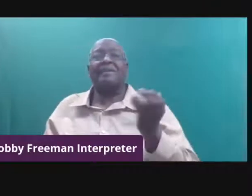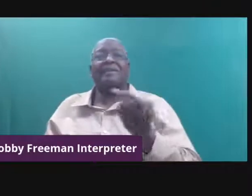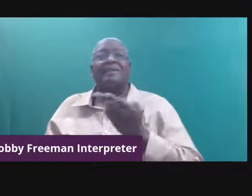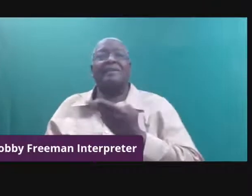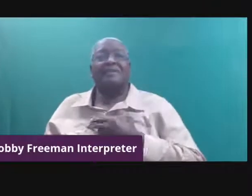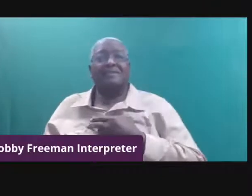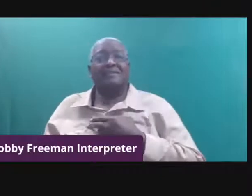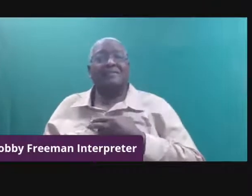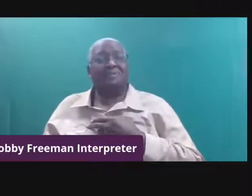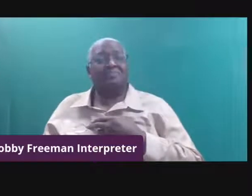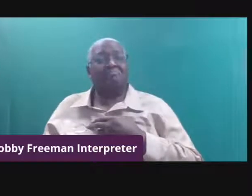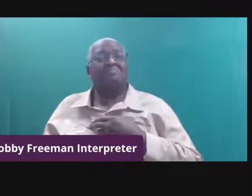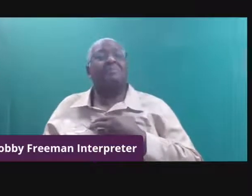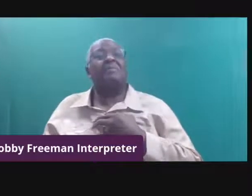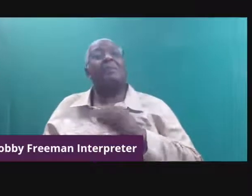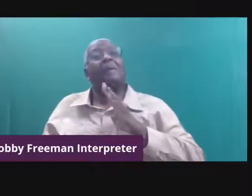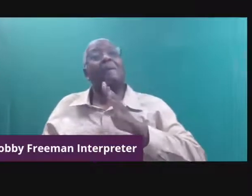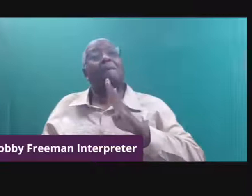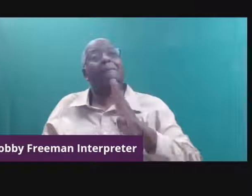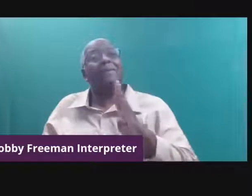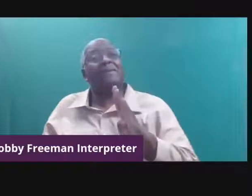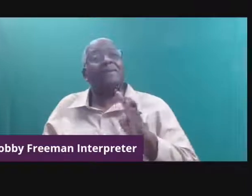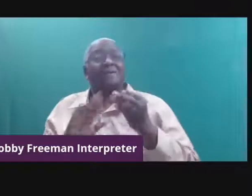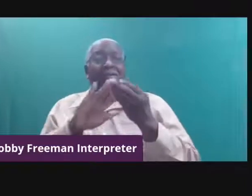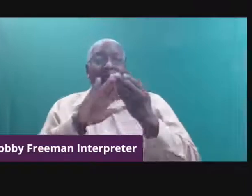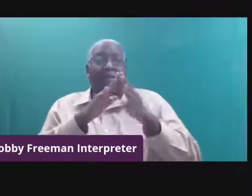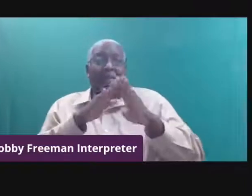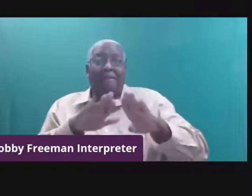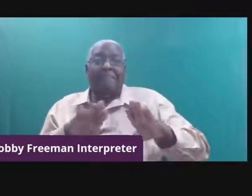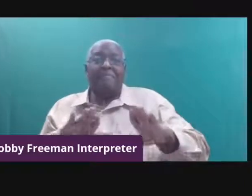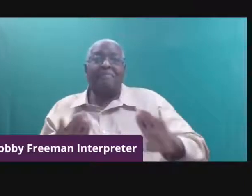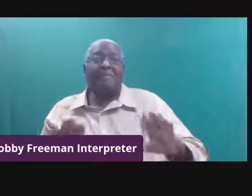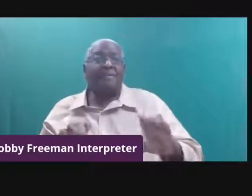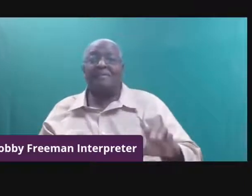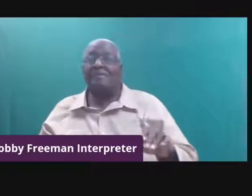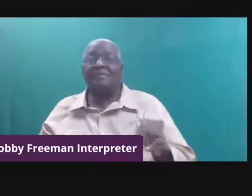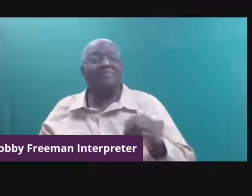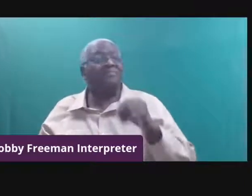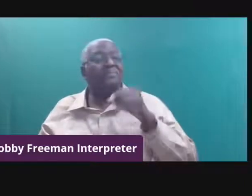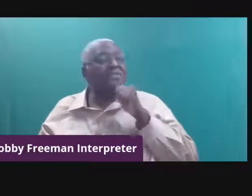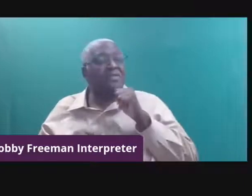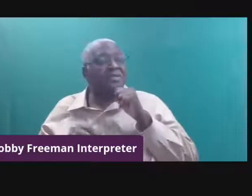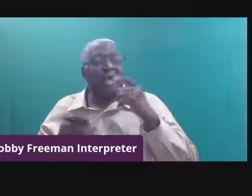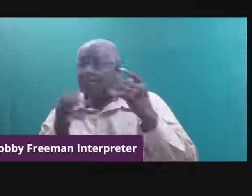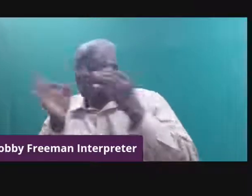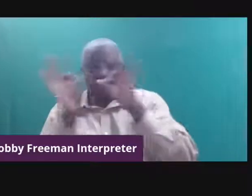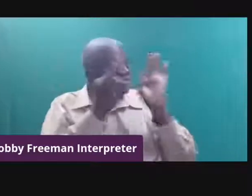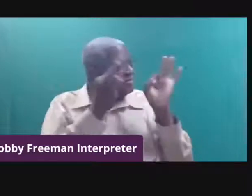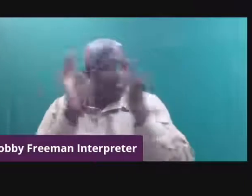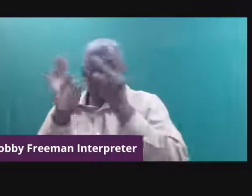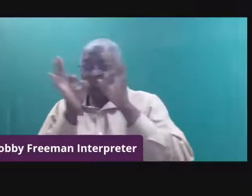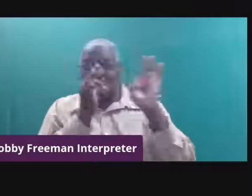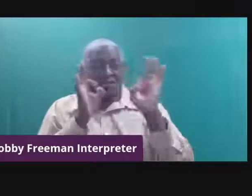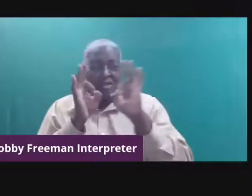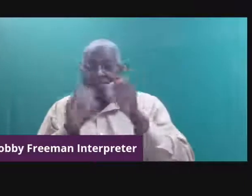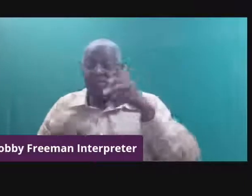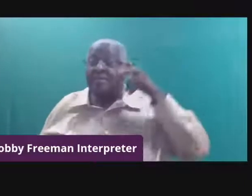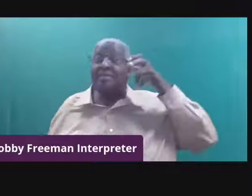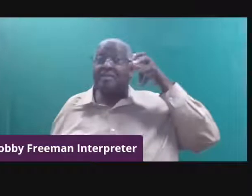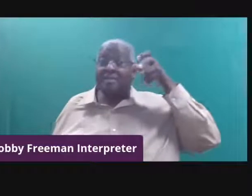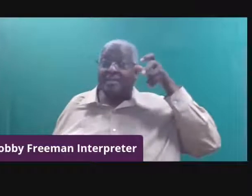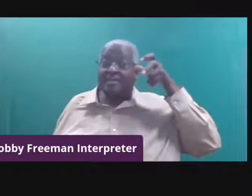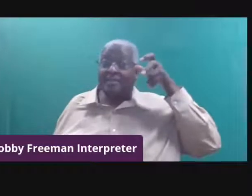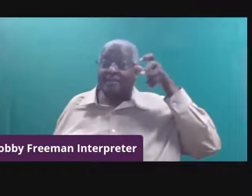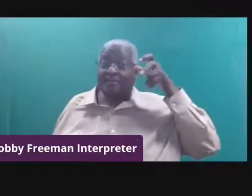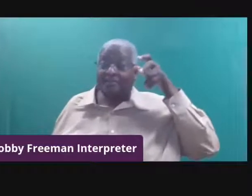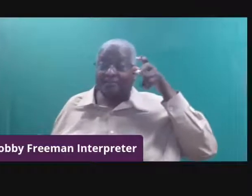be at peace. Allow us, God, to not ever become so consumed with the distractions and demonic attacks of the